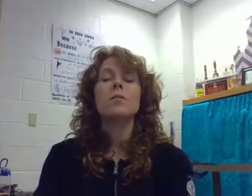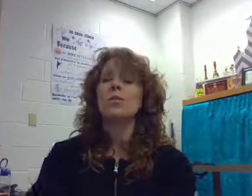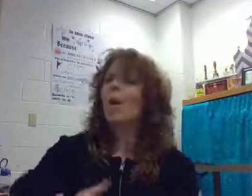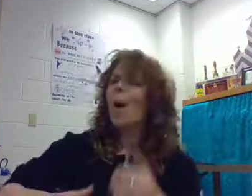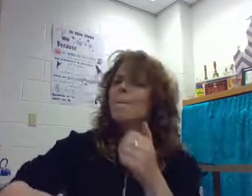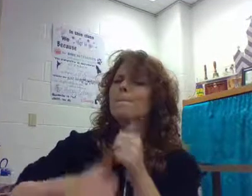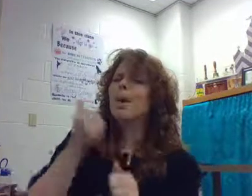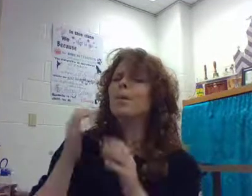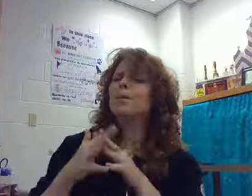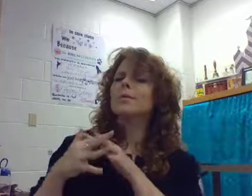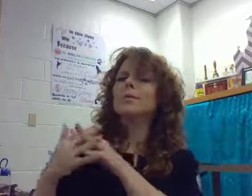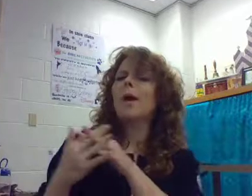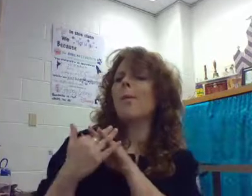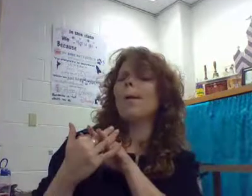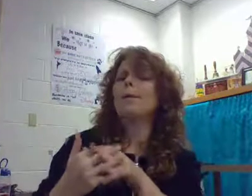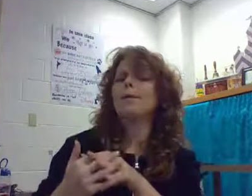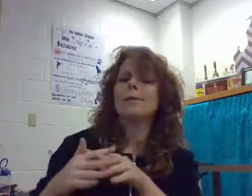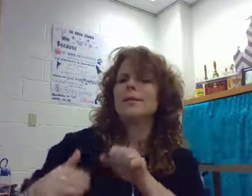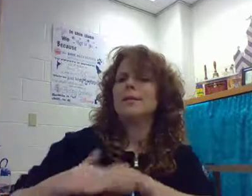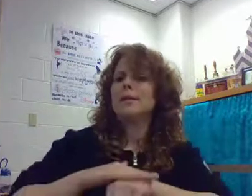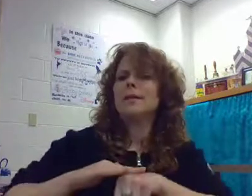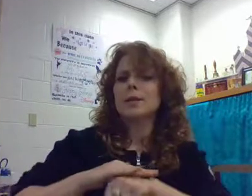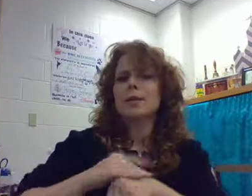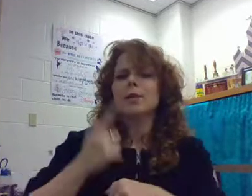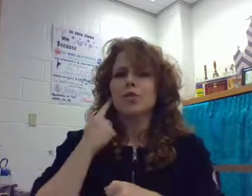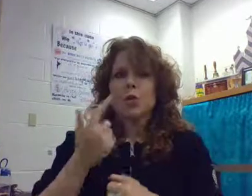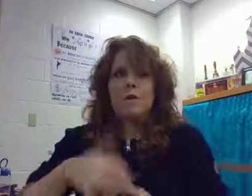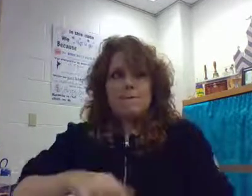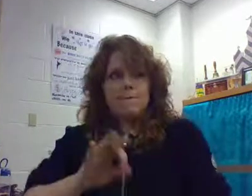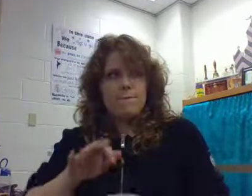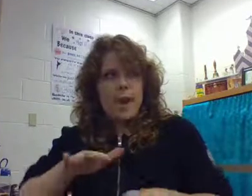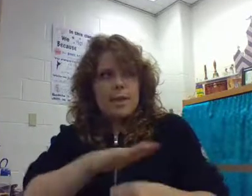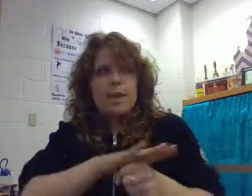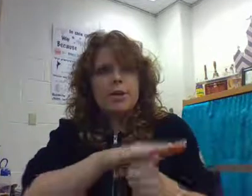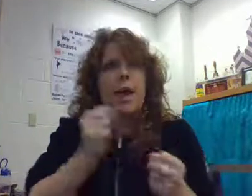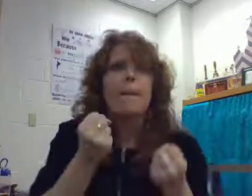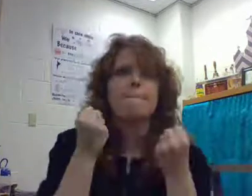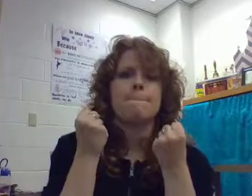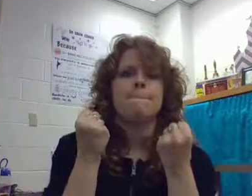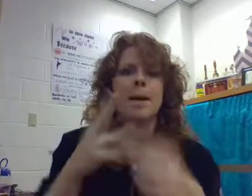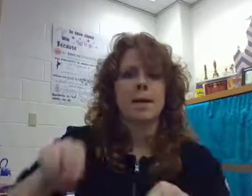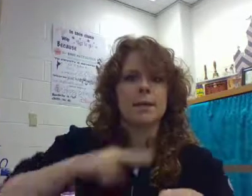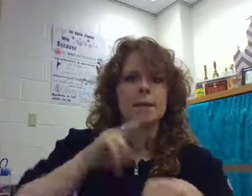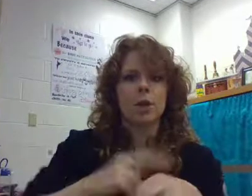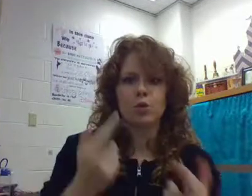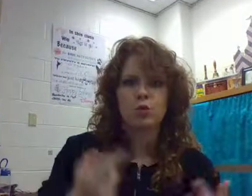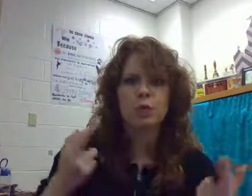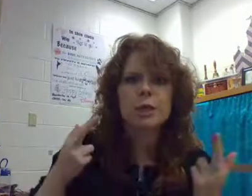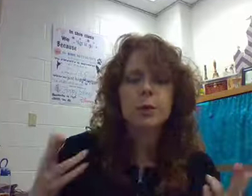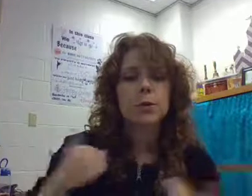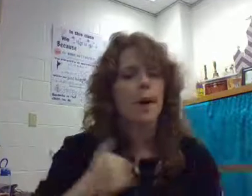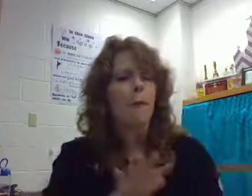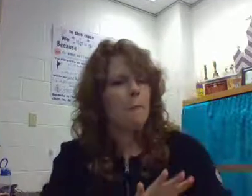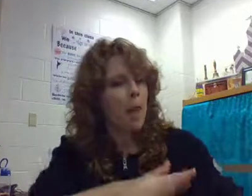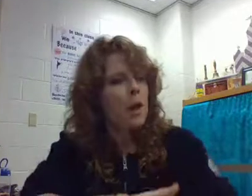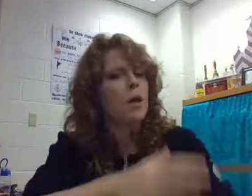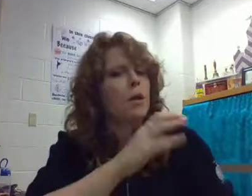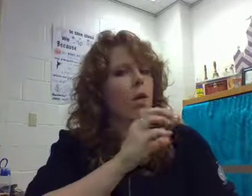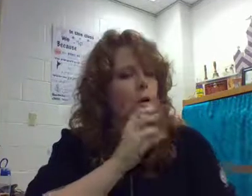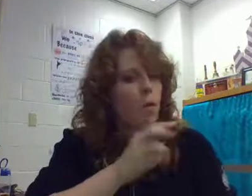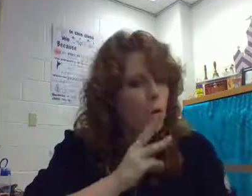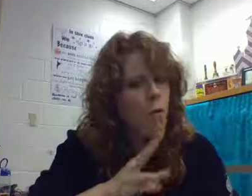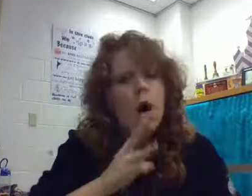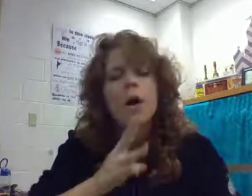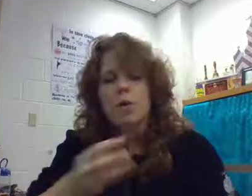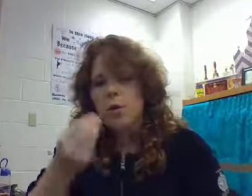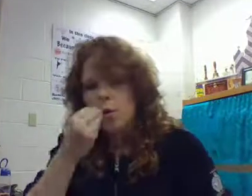Most American Indians chose areas that were rich in natural resources. These environments had mild climates and plenty of food and water. A few